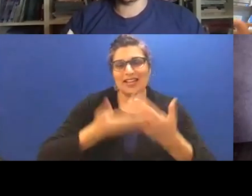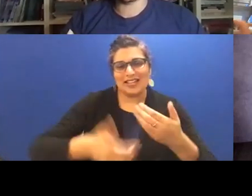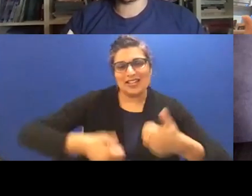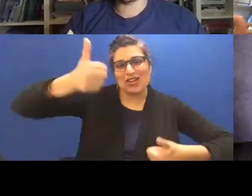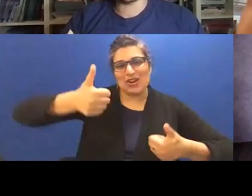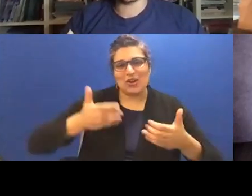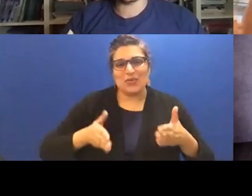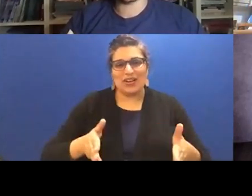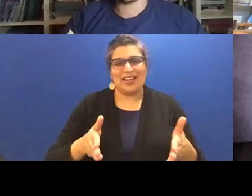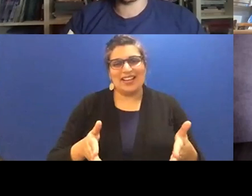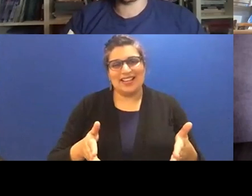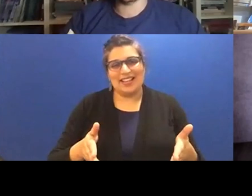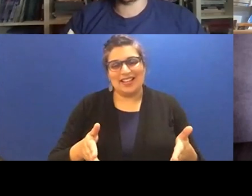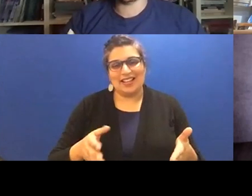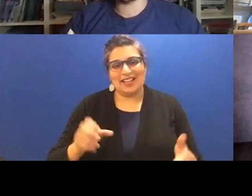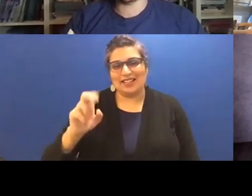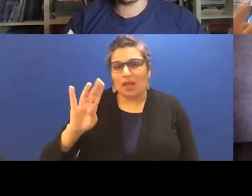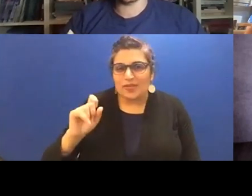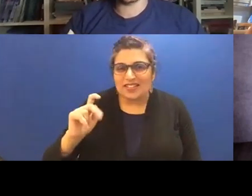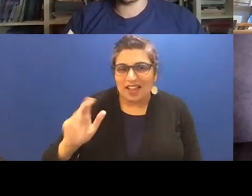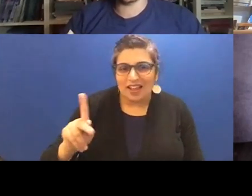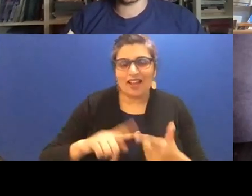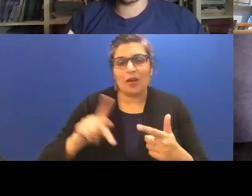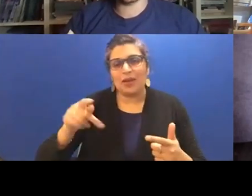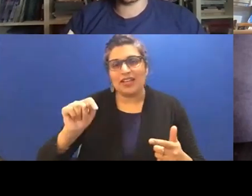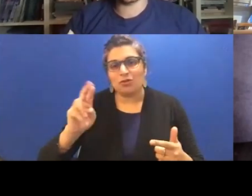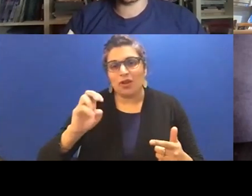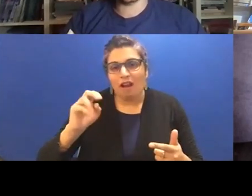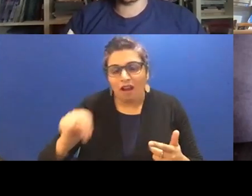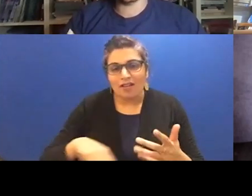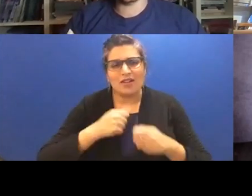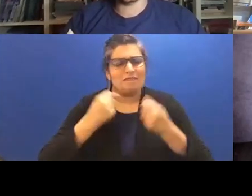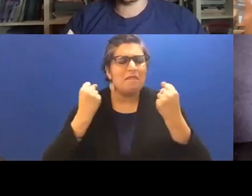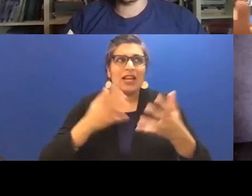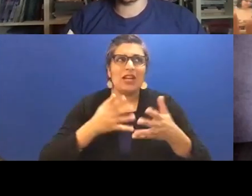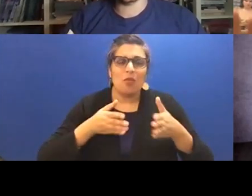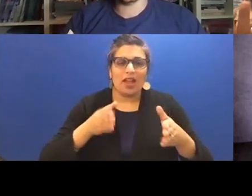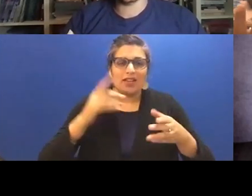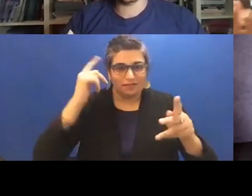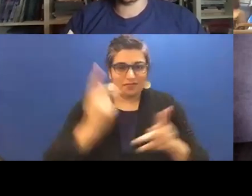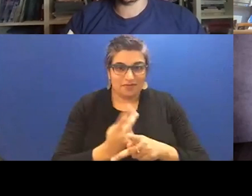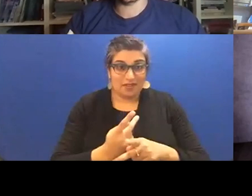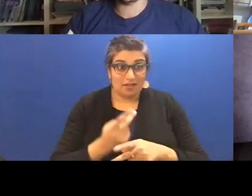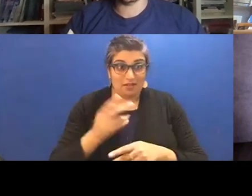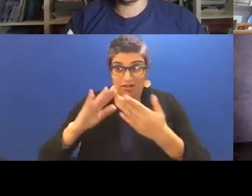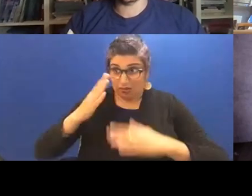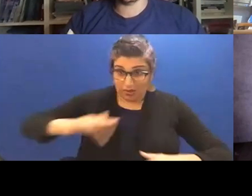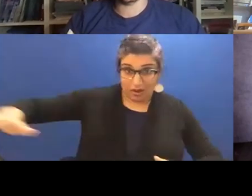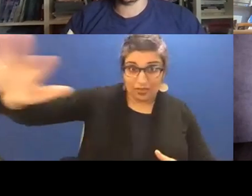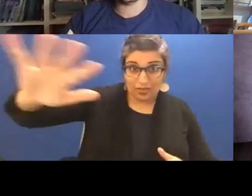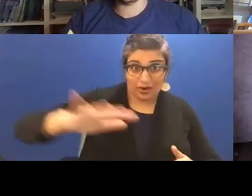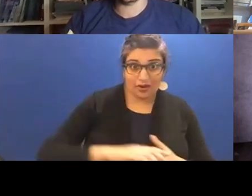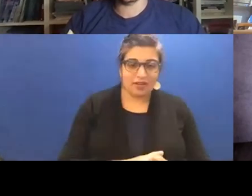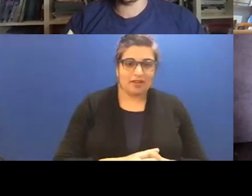mechanisms that even I had. I know there's Substack, there's Patreon, there's so many ways to figure out if there's a community out there.